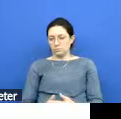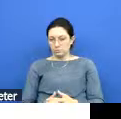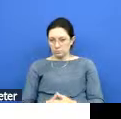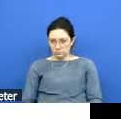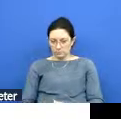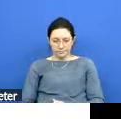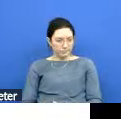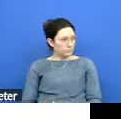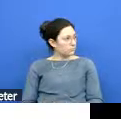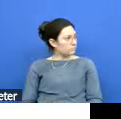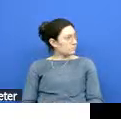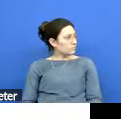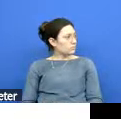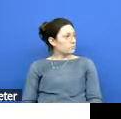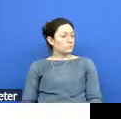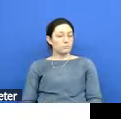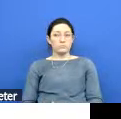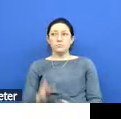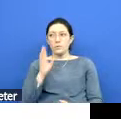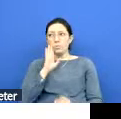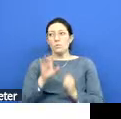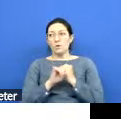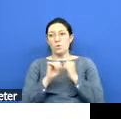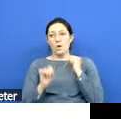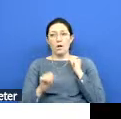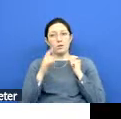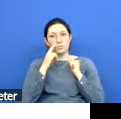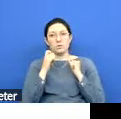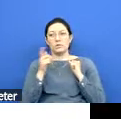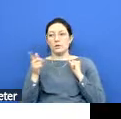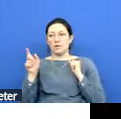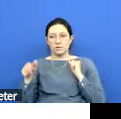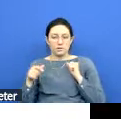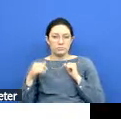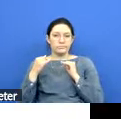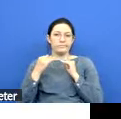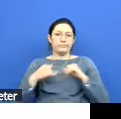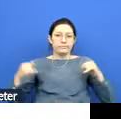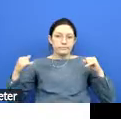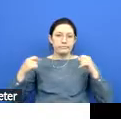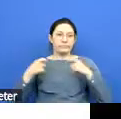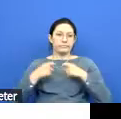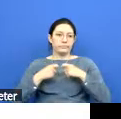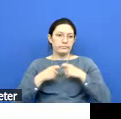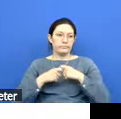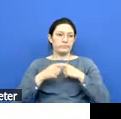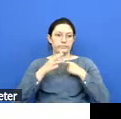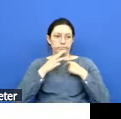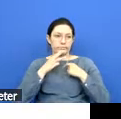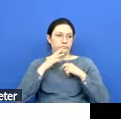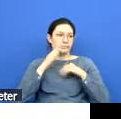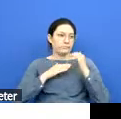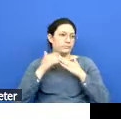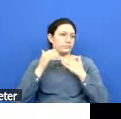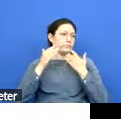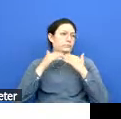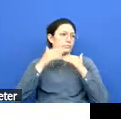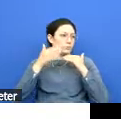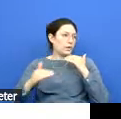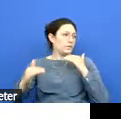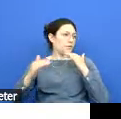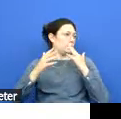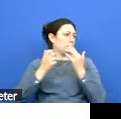site plan. Yeah, that'll be a while because they've got all the utilities, all the building, the structures, the grading. There's